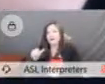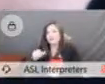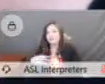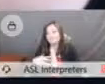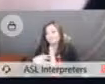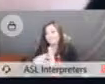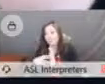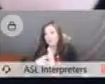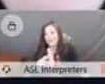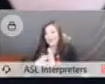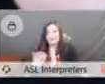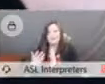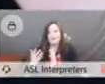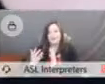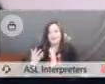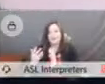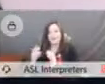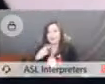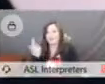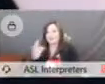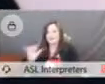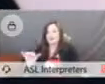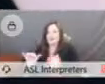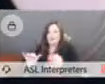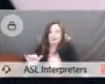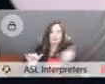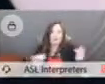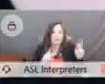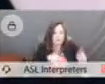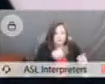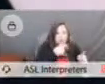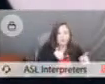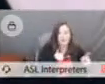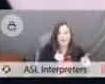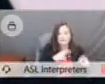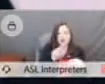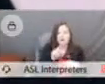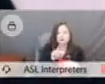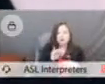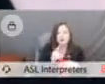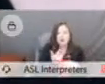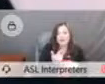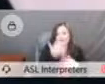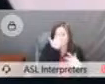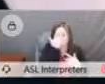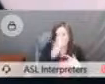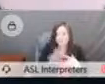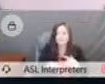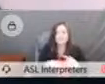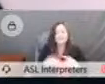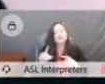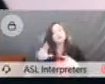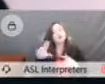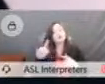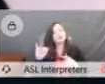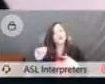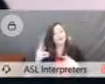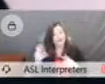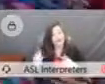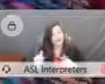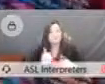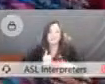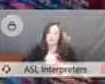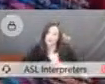or not at risk as much as someone who has an underlying illness. Well, we do know that the older we get,